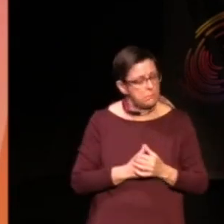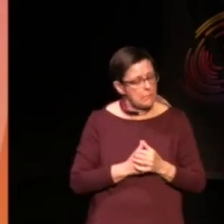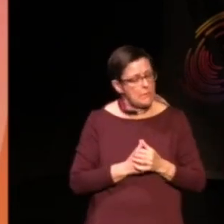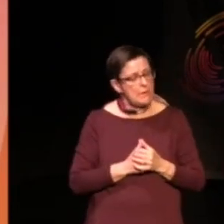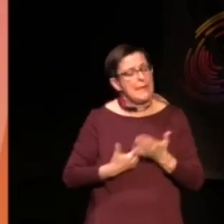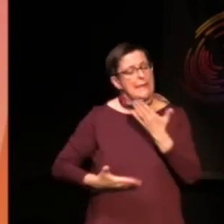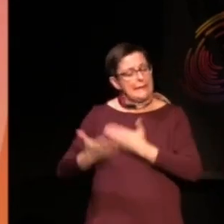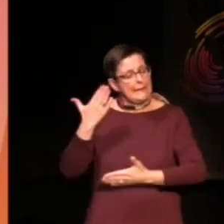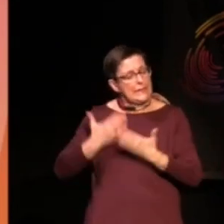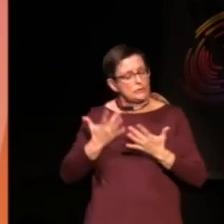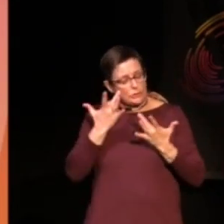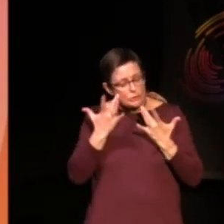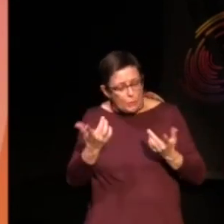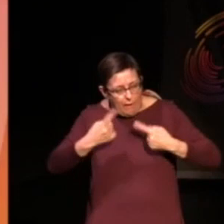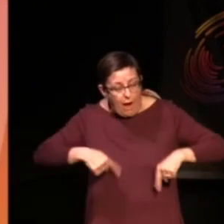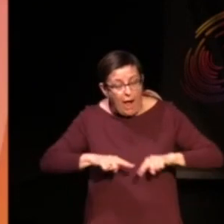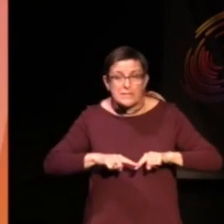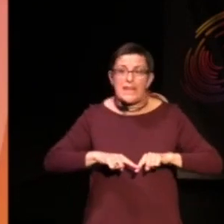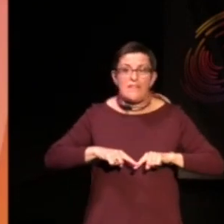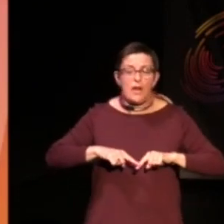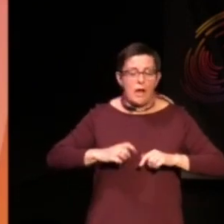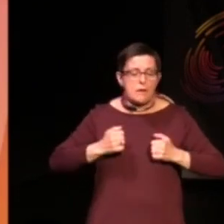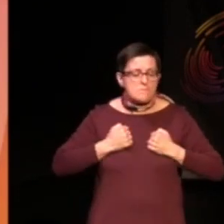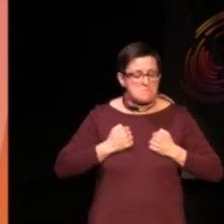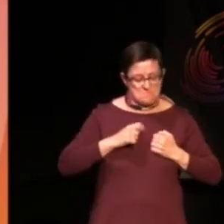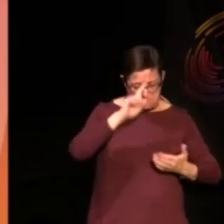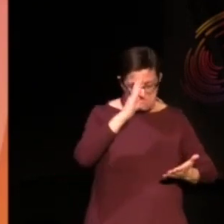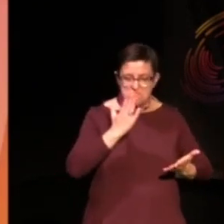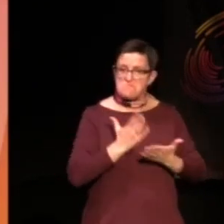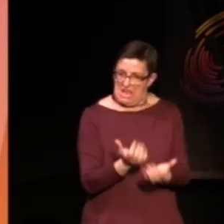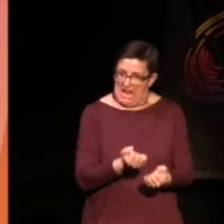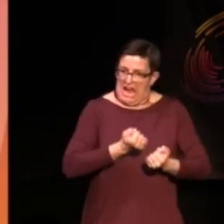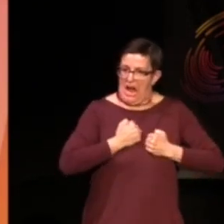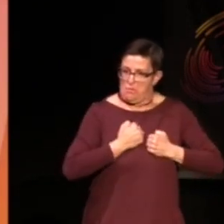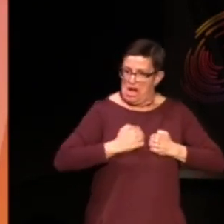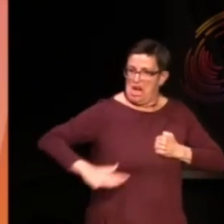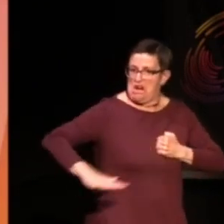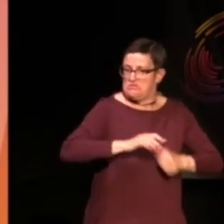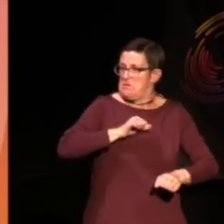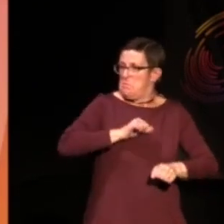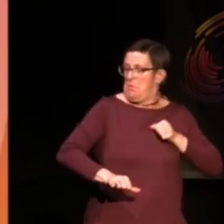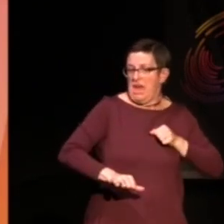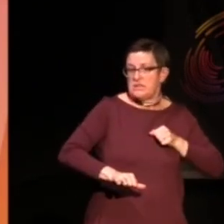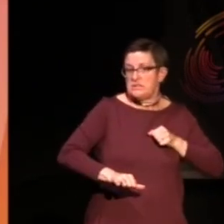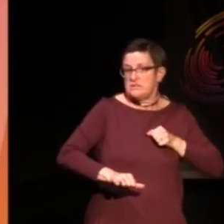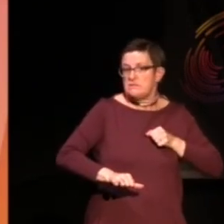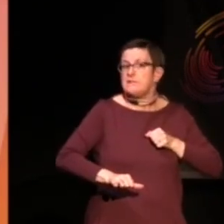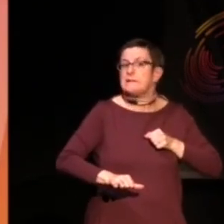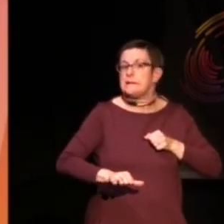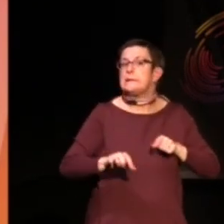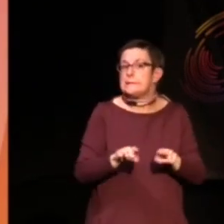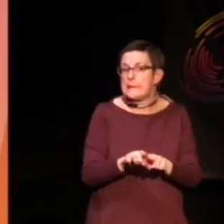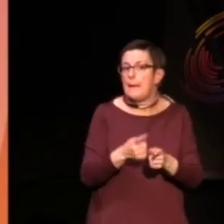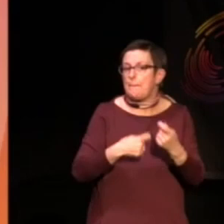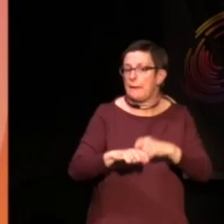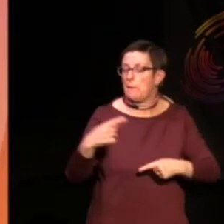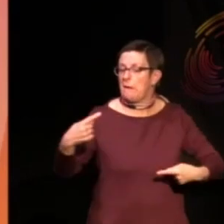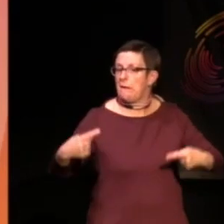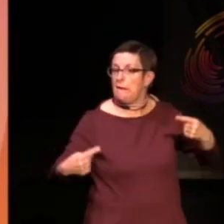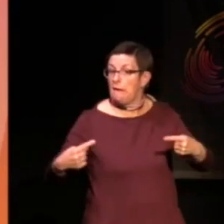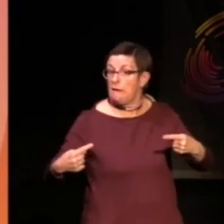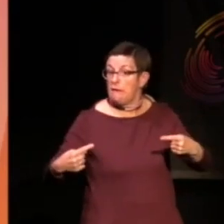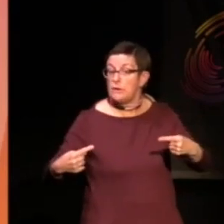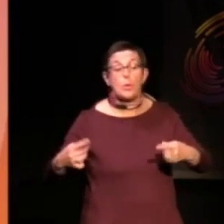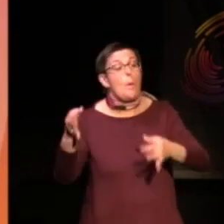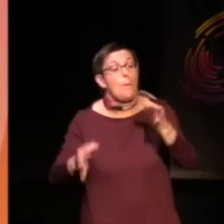always goes hand in hand with the rise of binary oppositions. Us versus them. Are you one of us